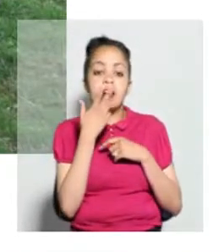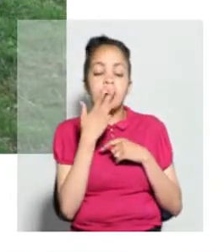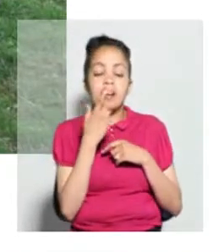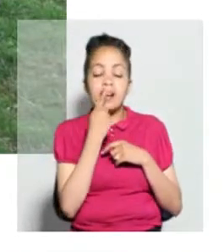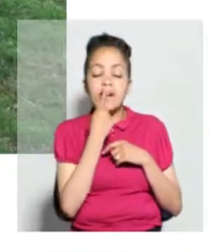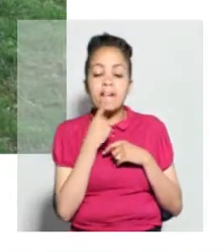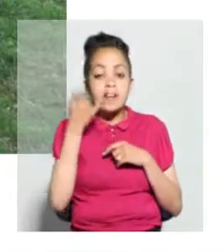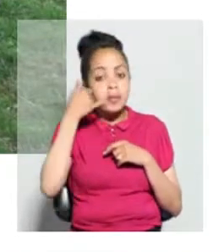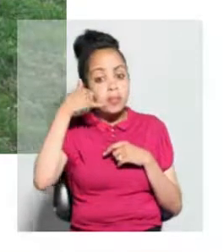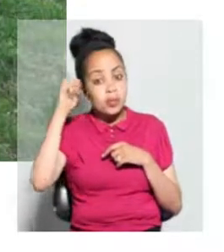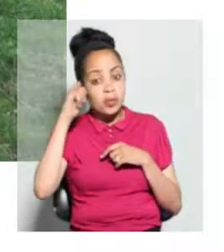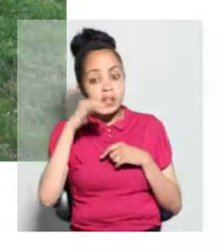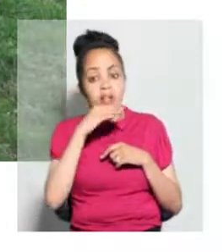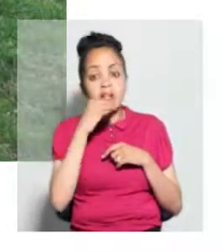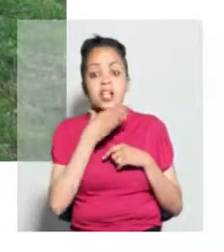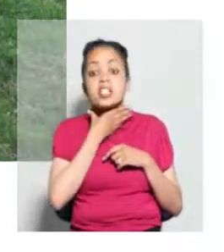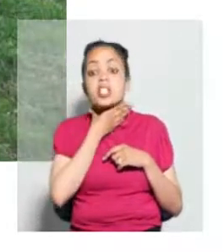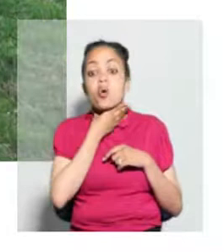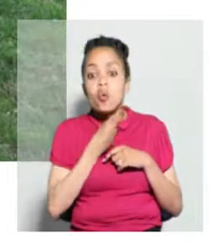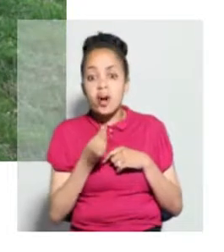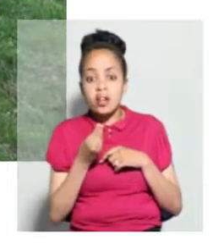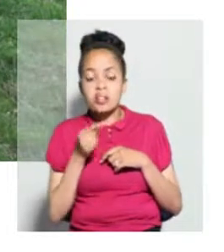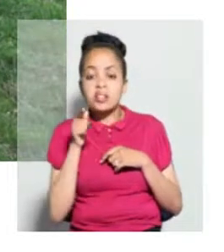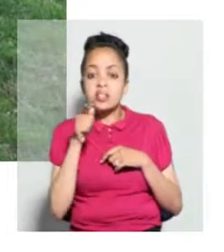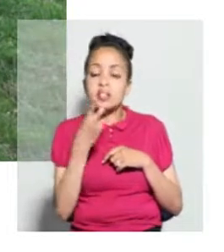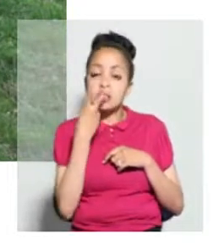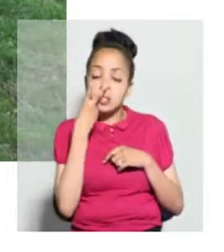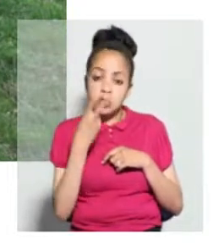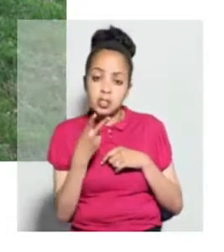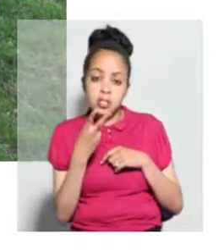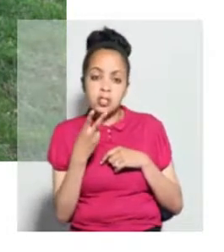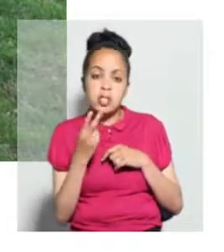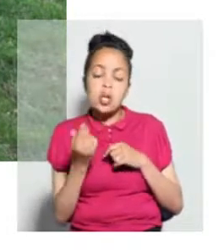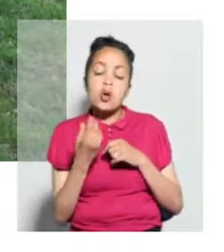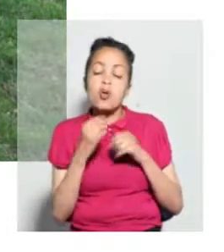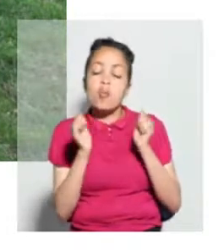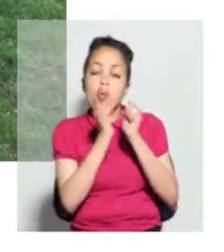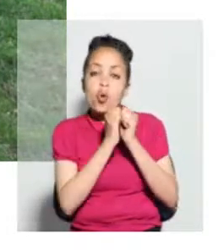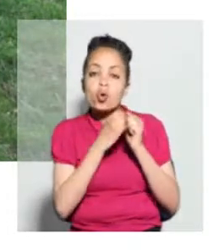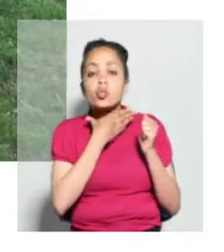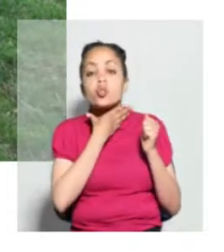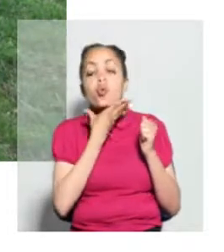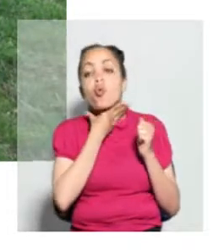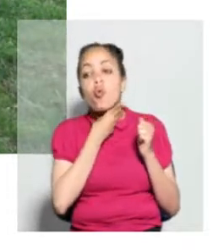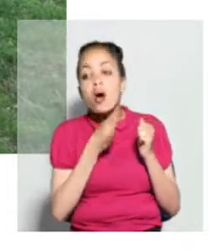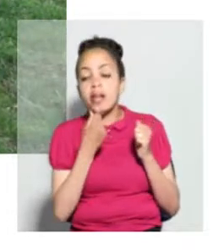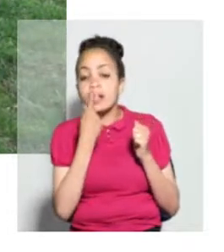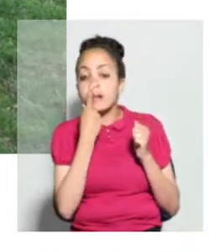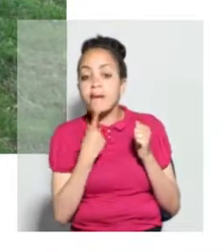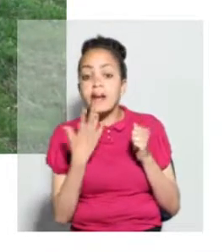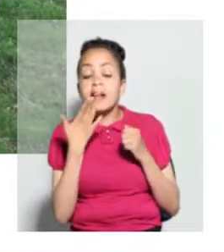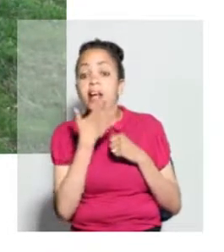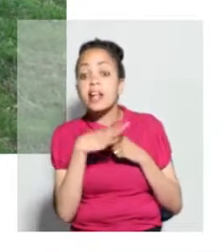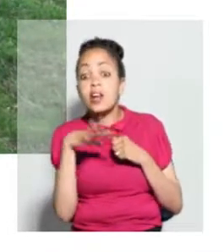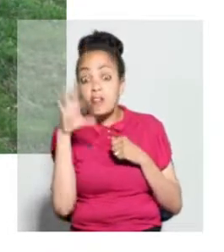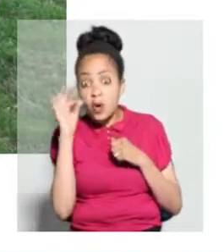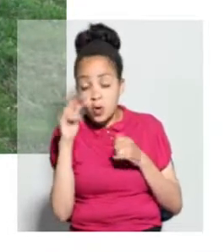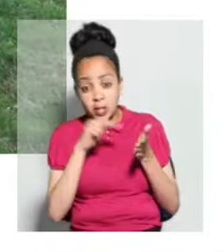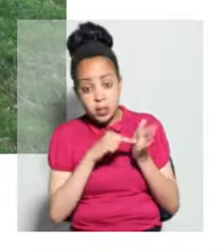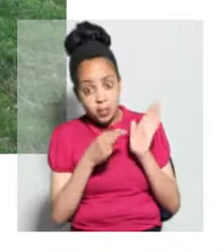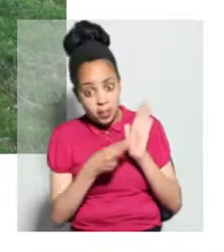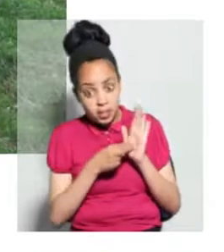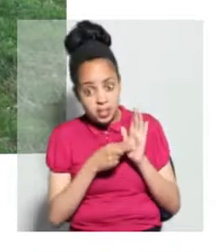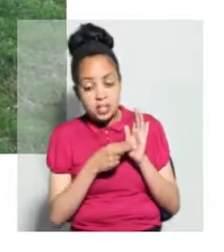with homozygous white, the patchwork appearance of both white and red color can be found. Means the color